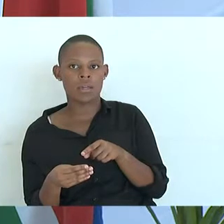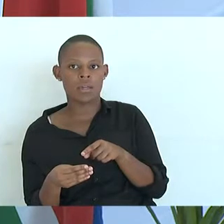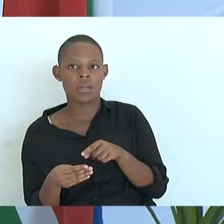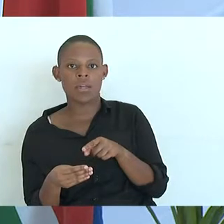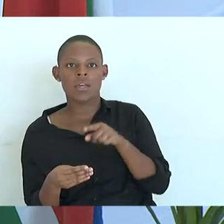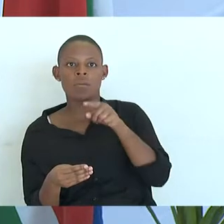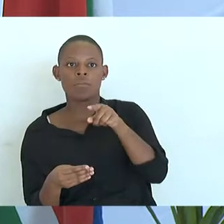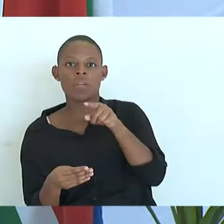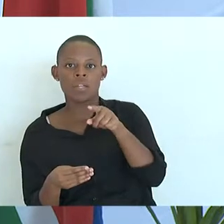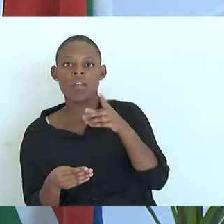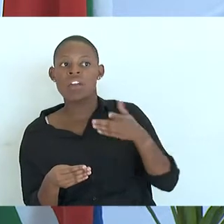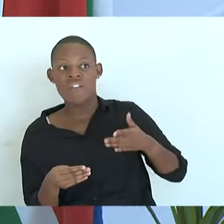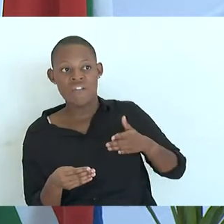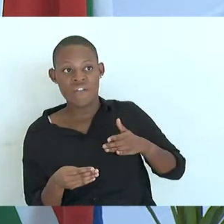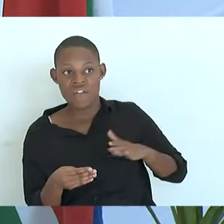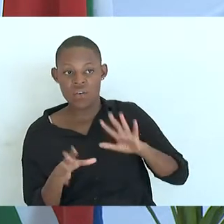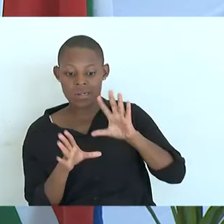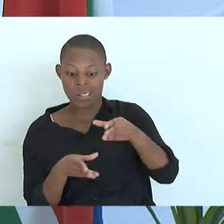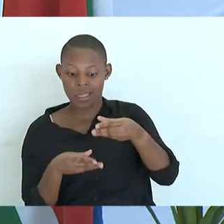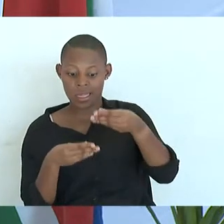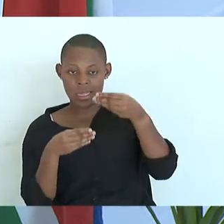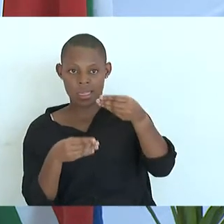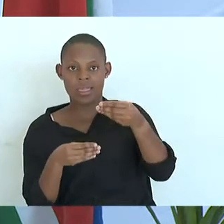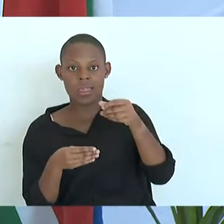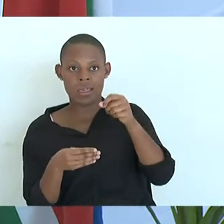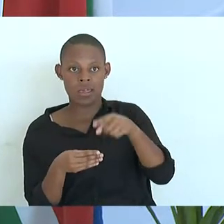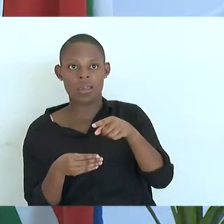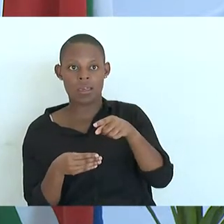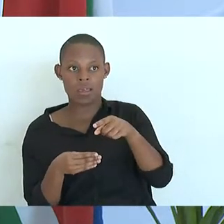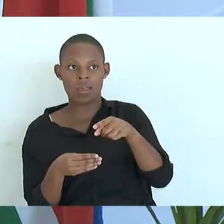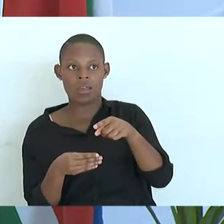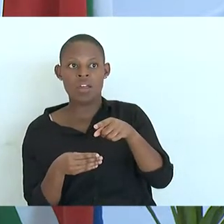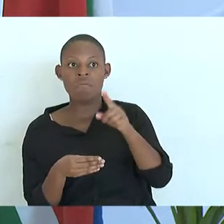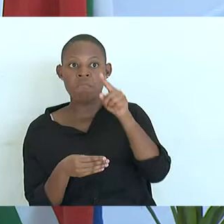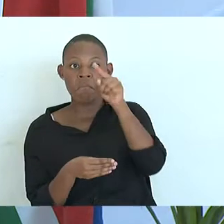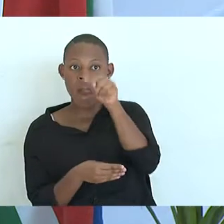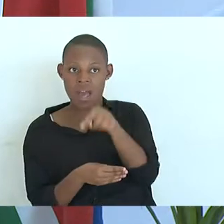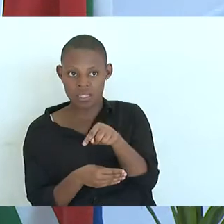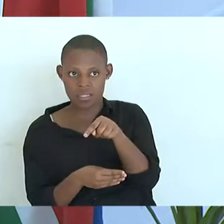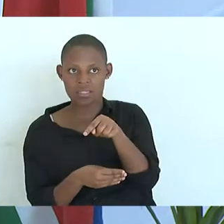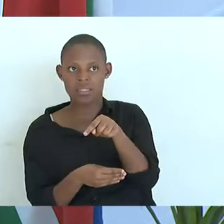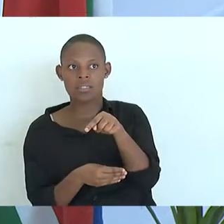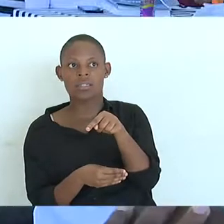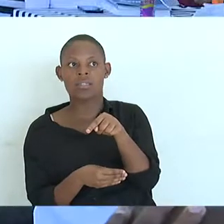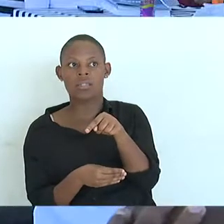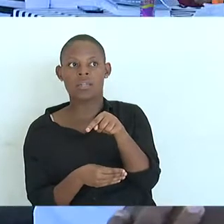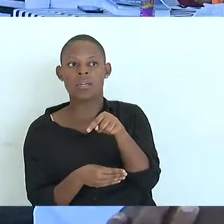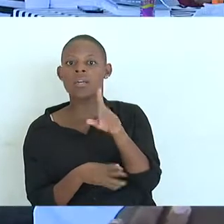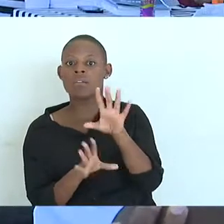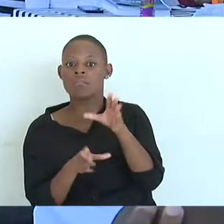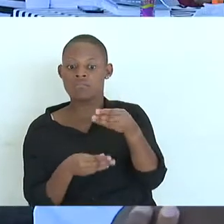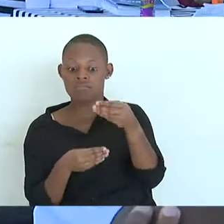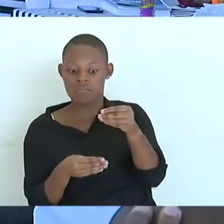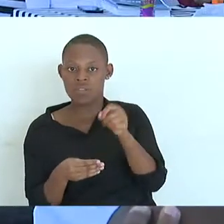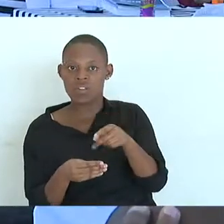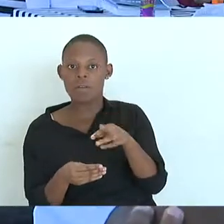uyosho ekhaya ukuthi ukhulumile impela wayiphendula le ndaba uzikalala. No ayingiyezwa sure.